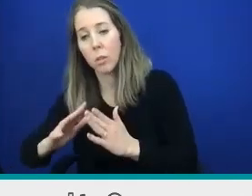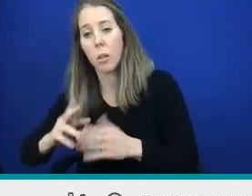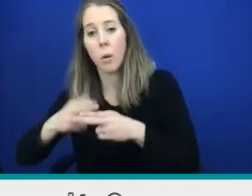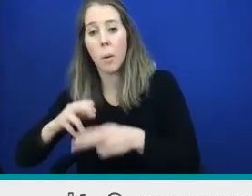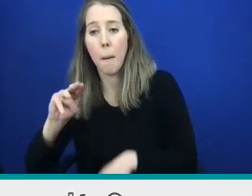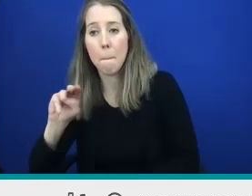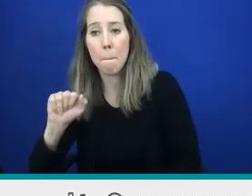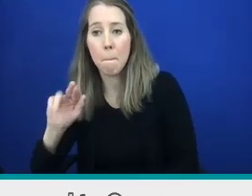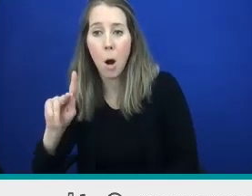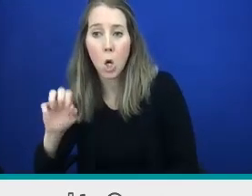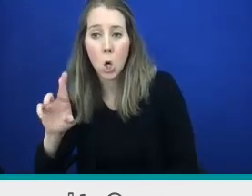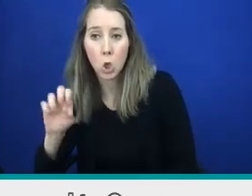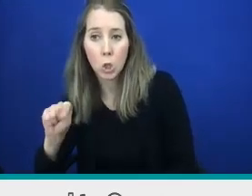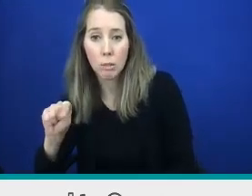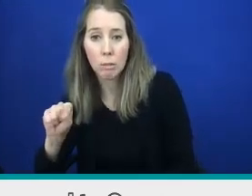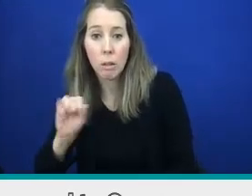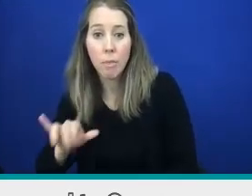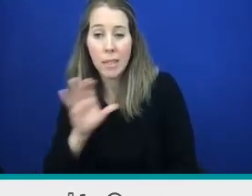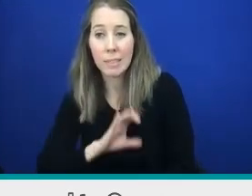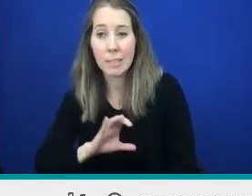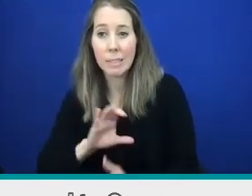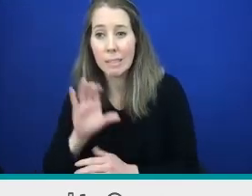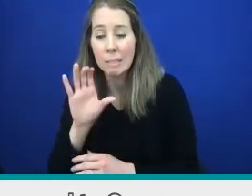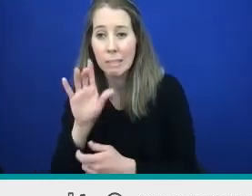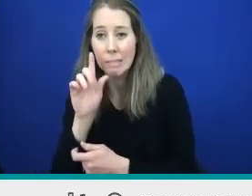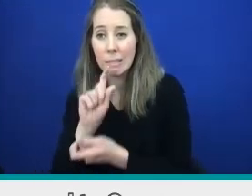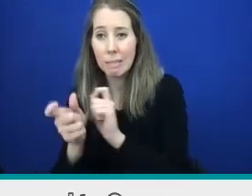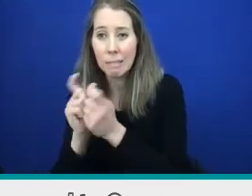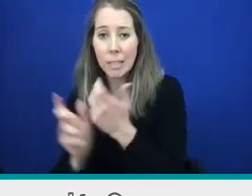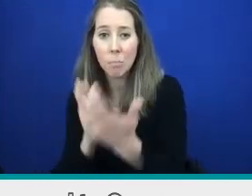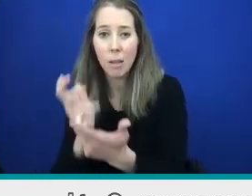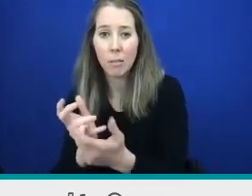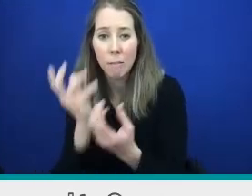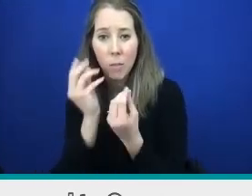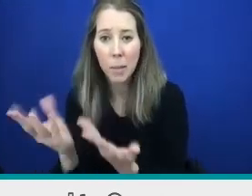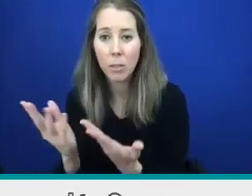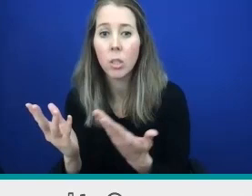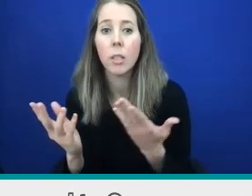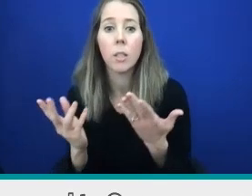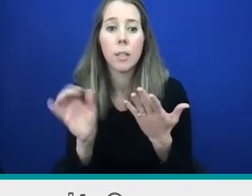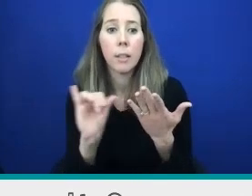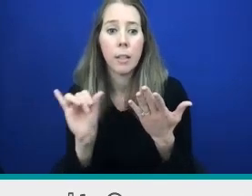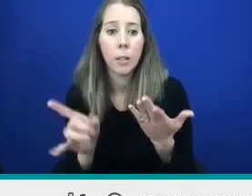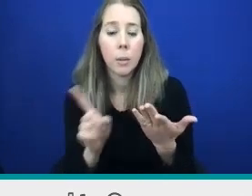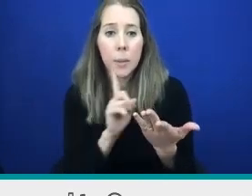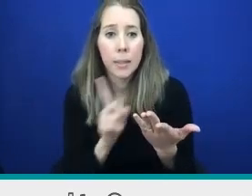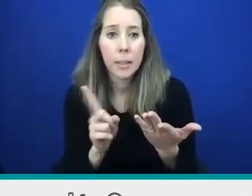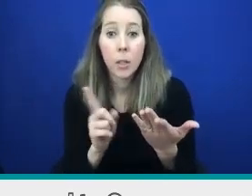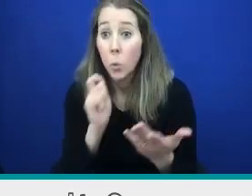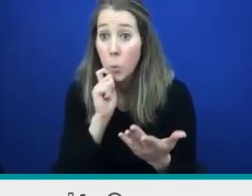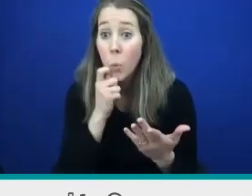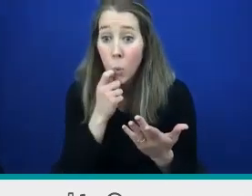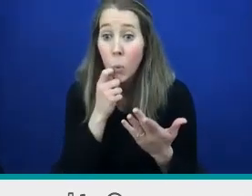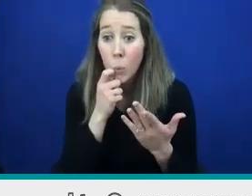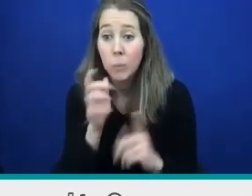markers. So markers are customizable kind of bits of information. So these are really, really cool and unique